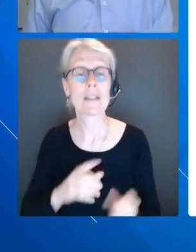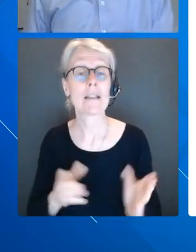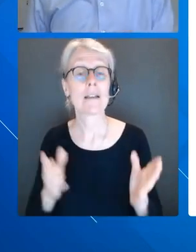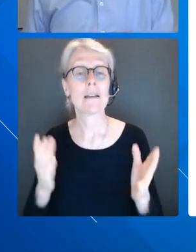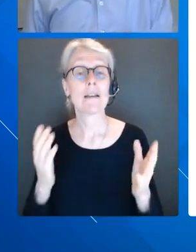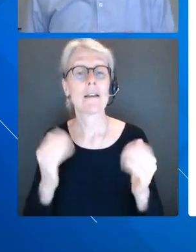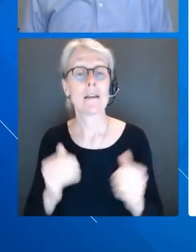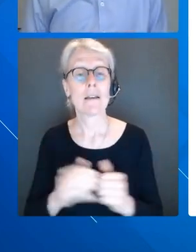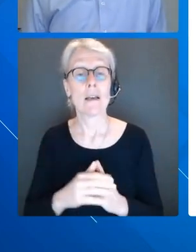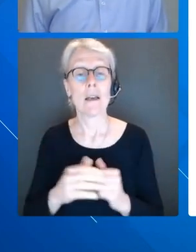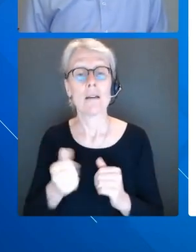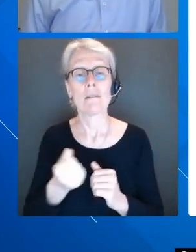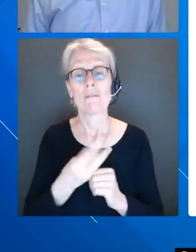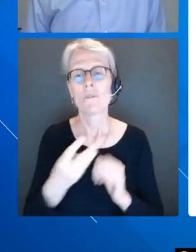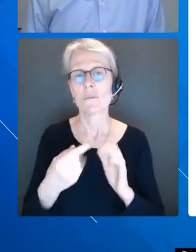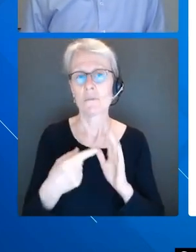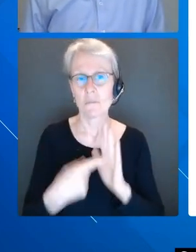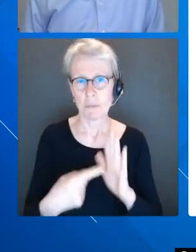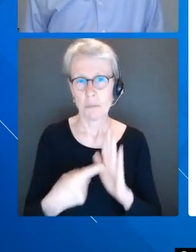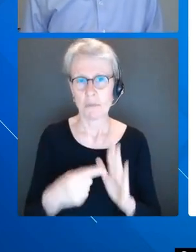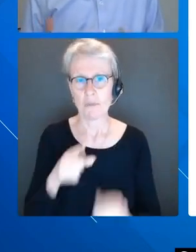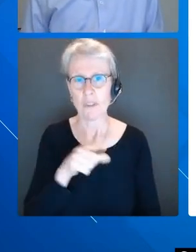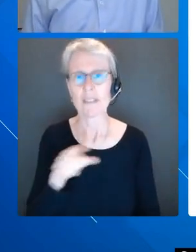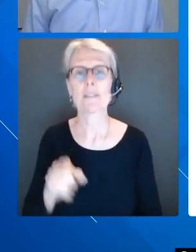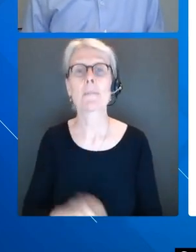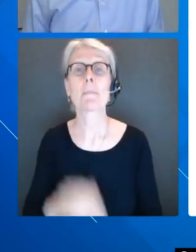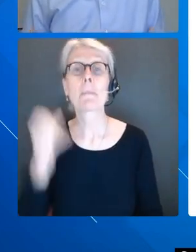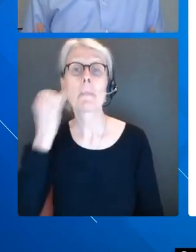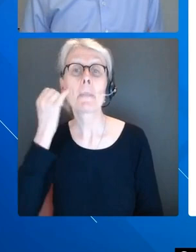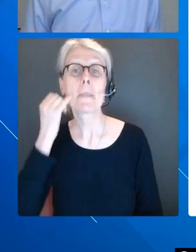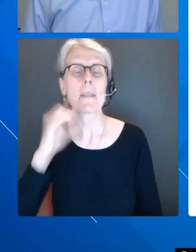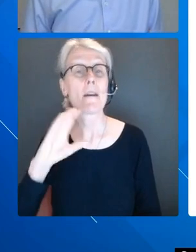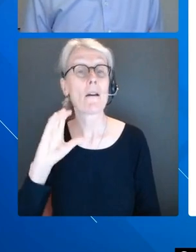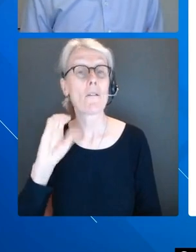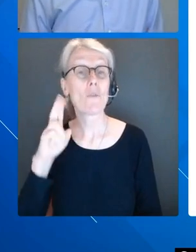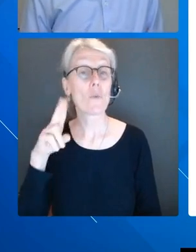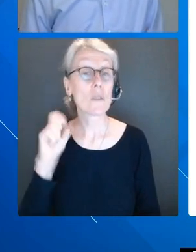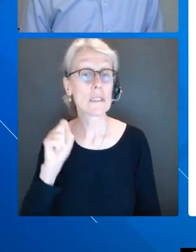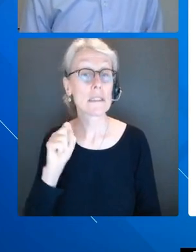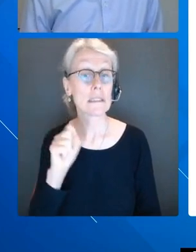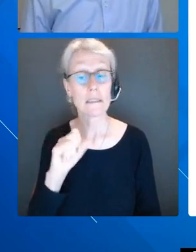but I want to give you some examples. So if custom focus indicators are